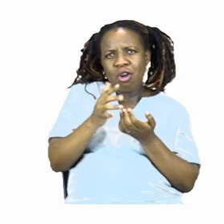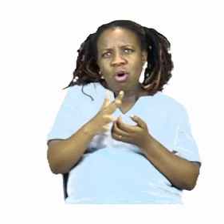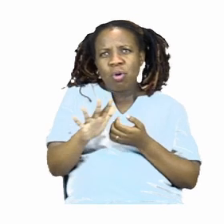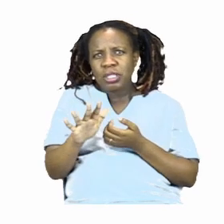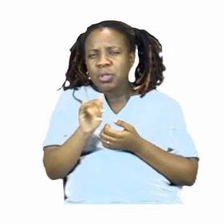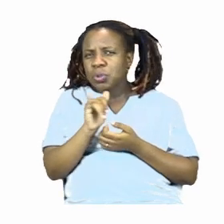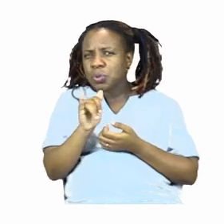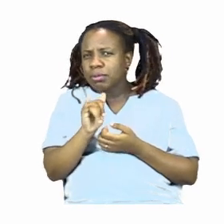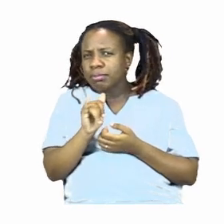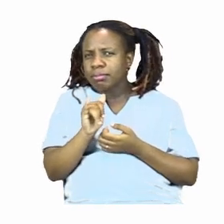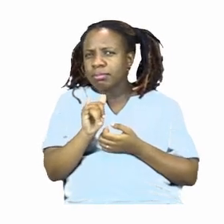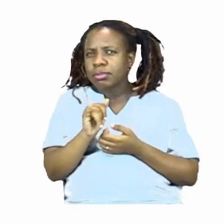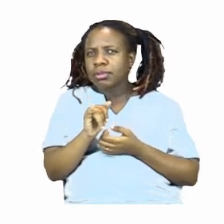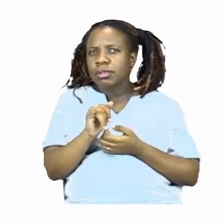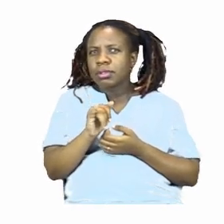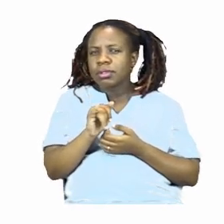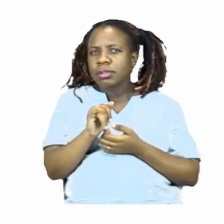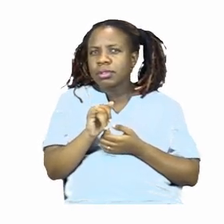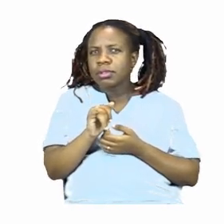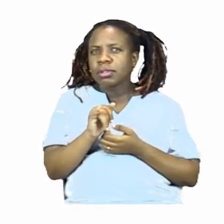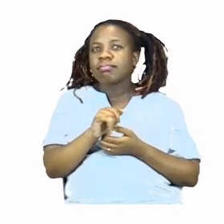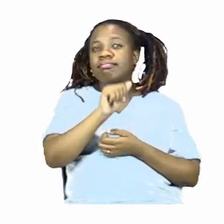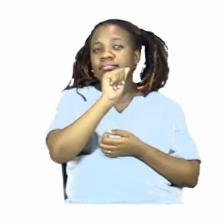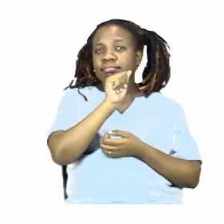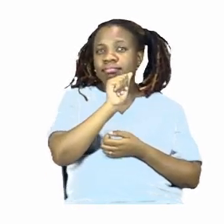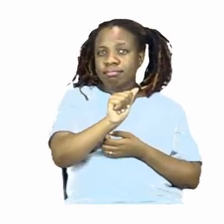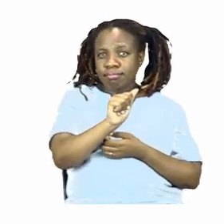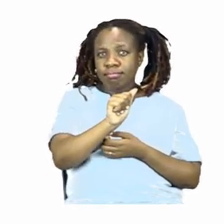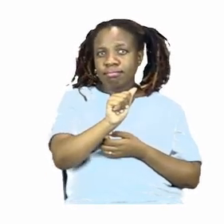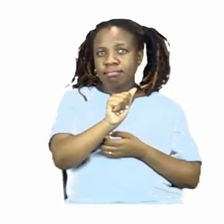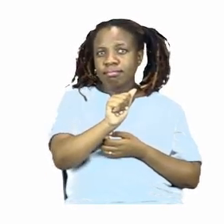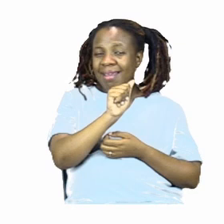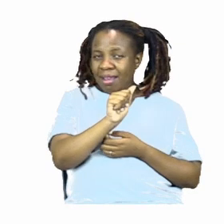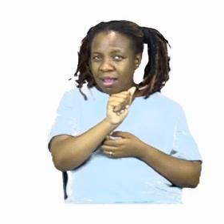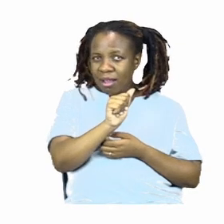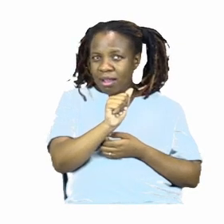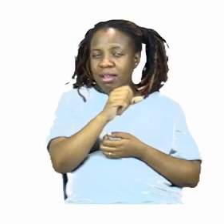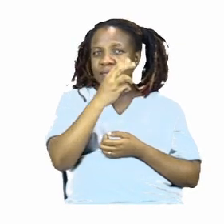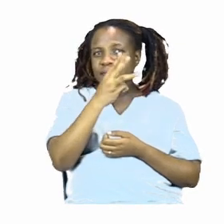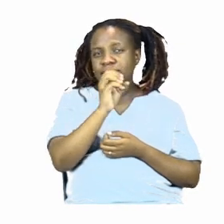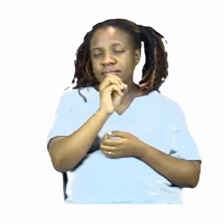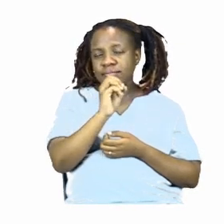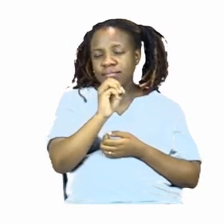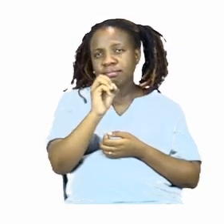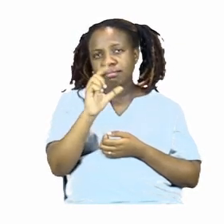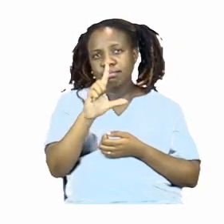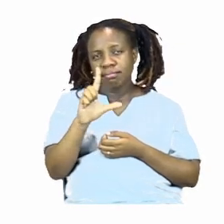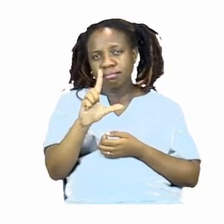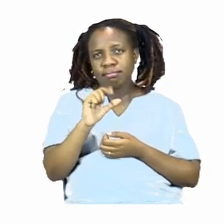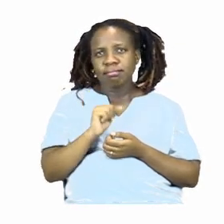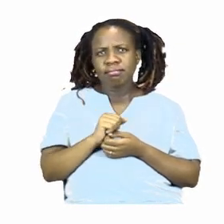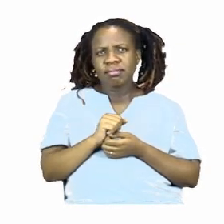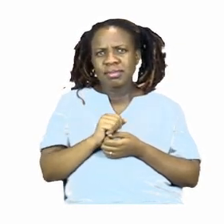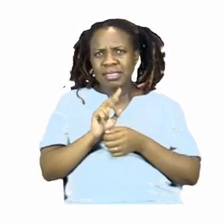everyone. It's A. And A is equal to 300 liters. And